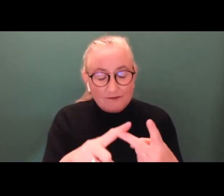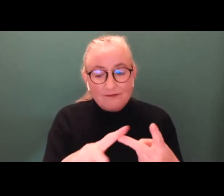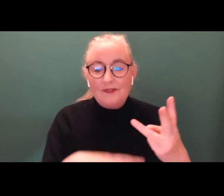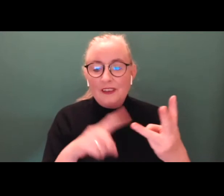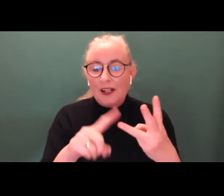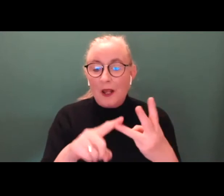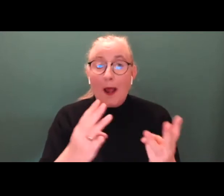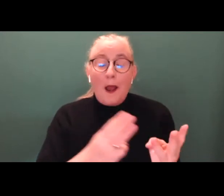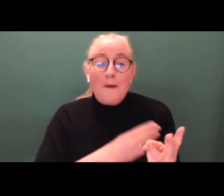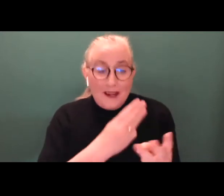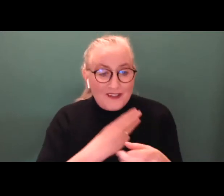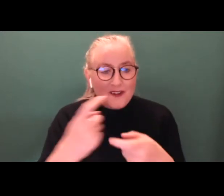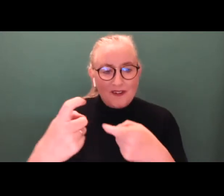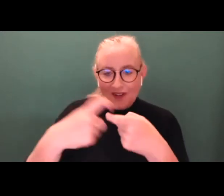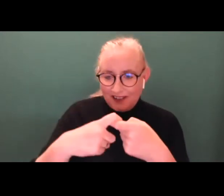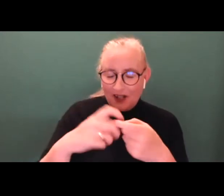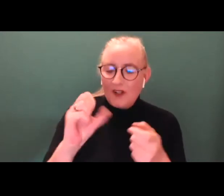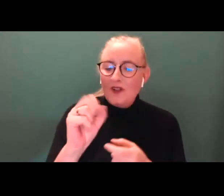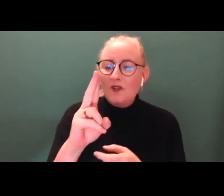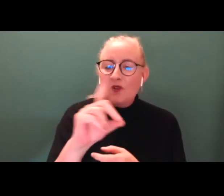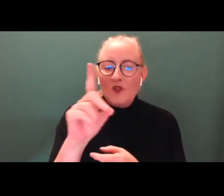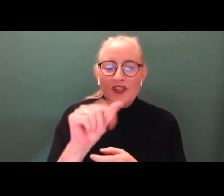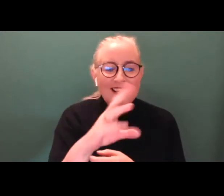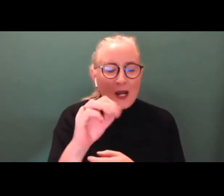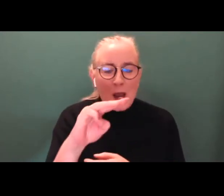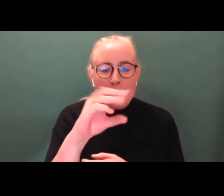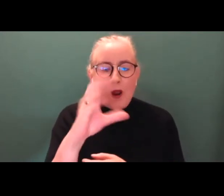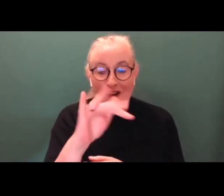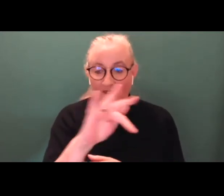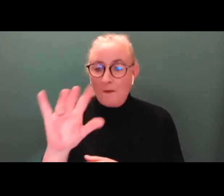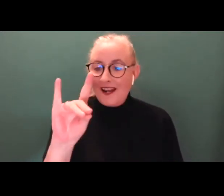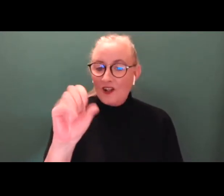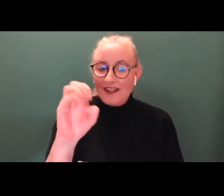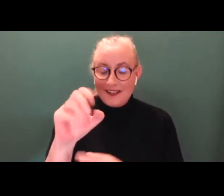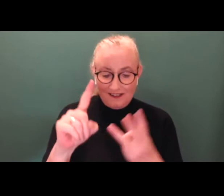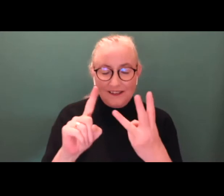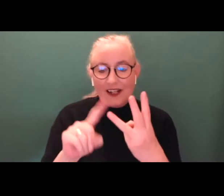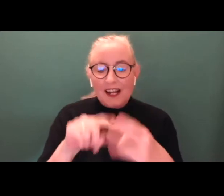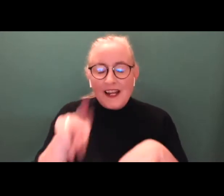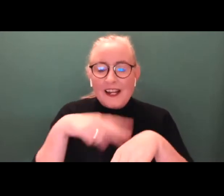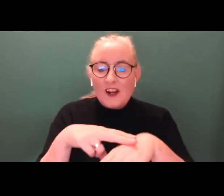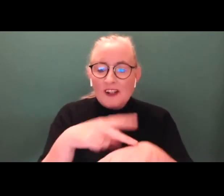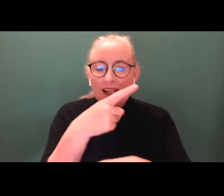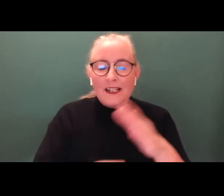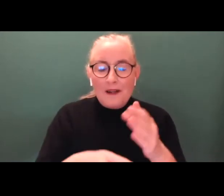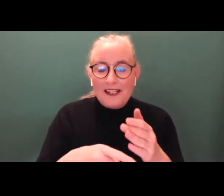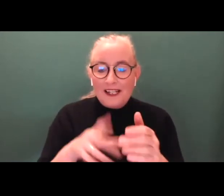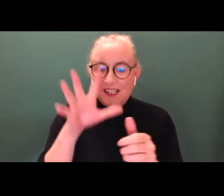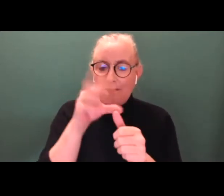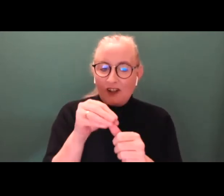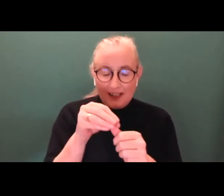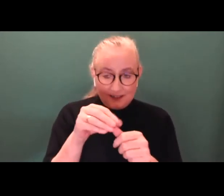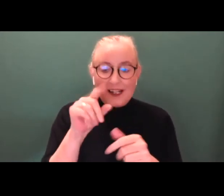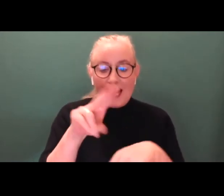very pleased to be joined by Suzanne Maloney from the HSE. She is the National Disability Specialist and